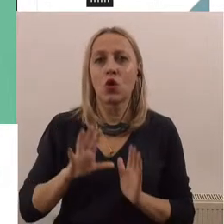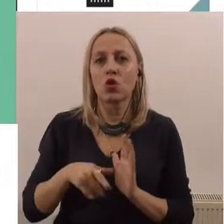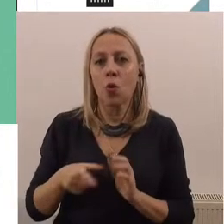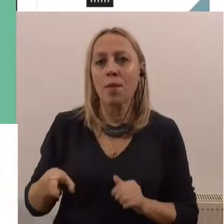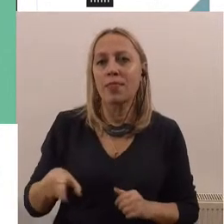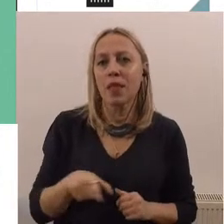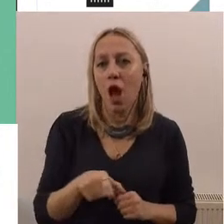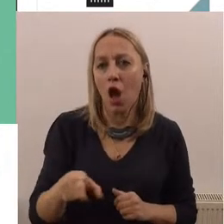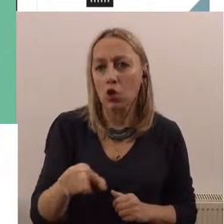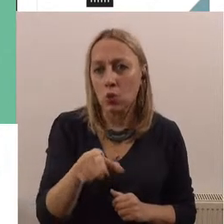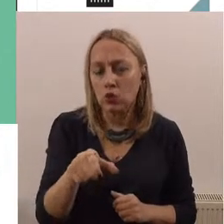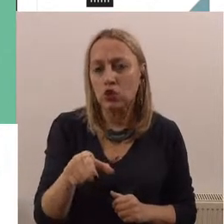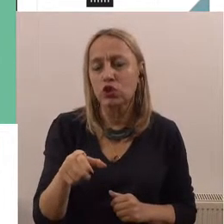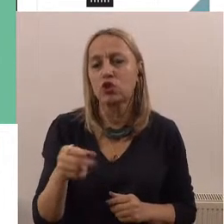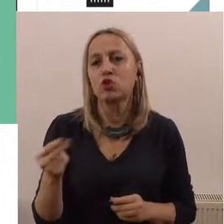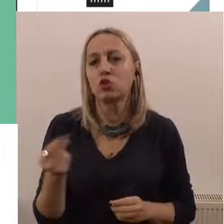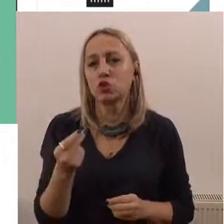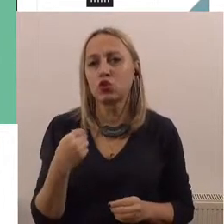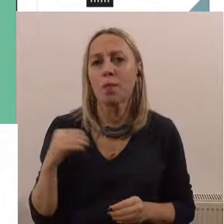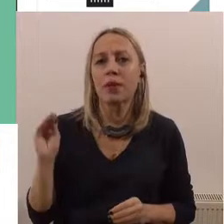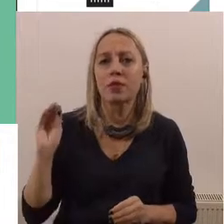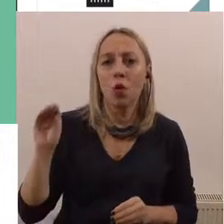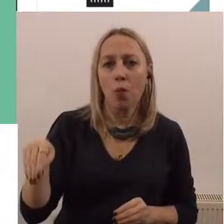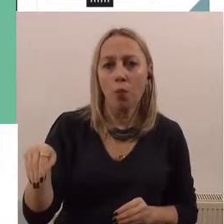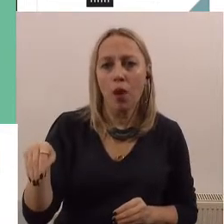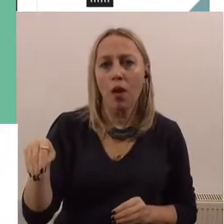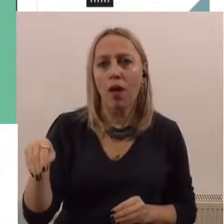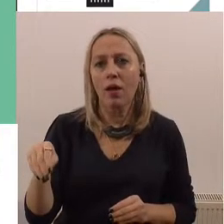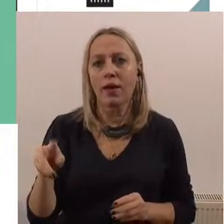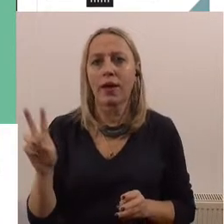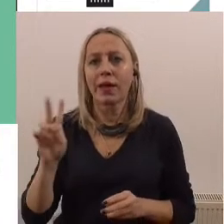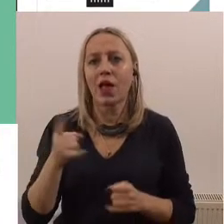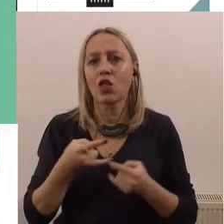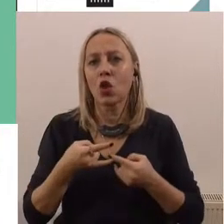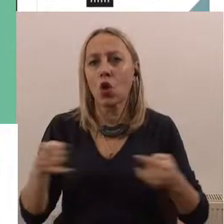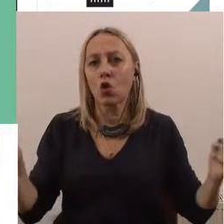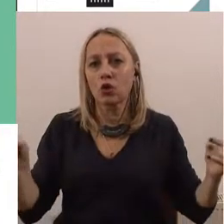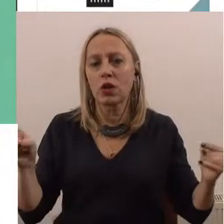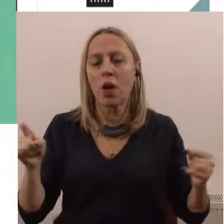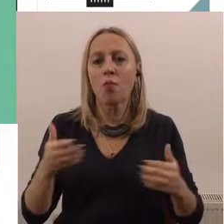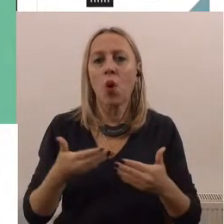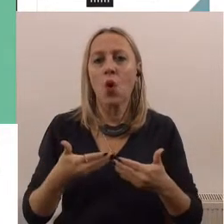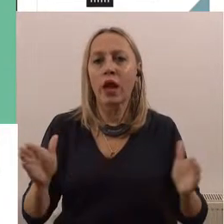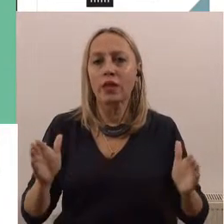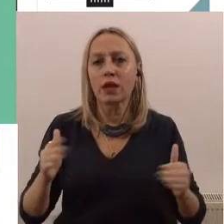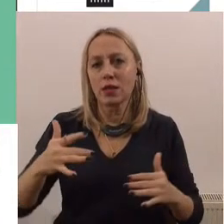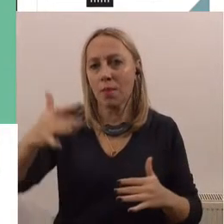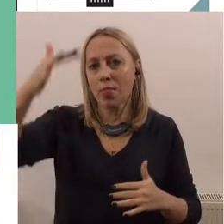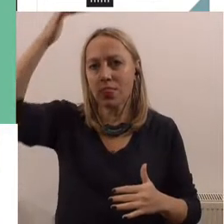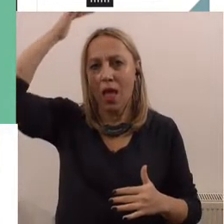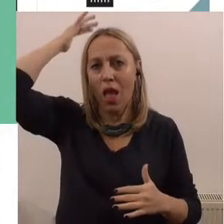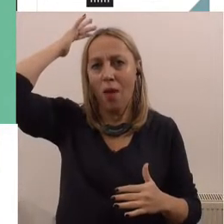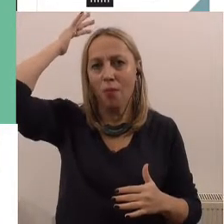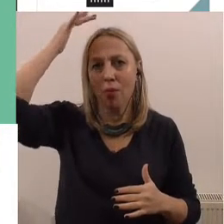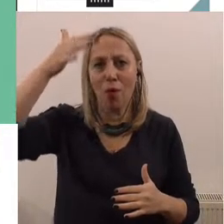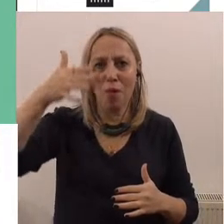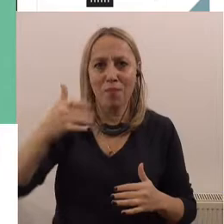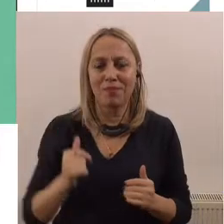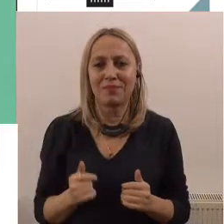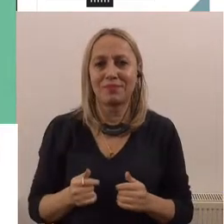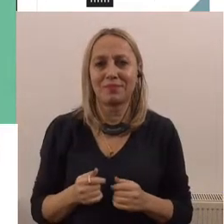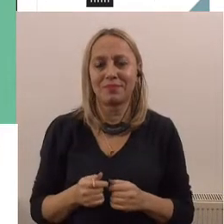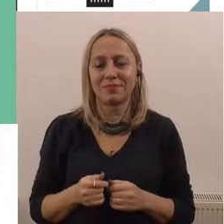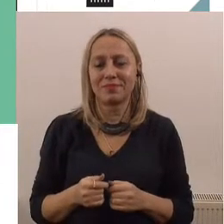a cinema place, yeah. So it was not only a new communication path,